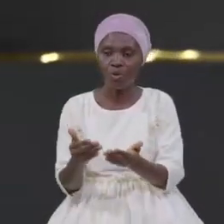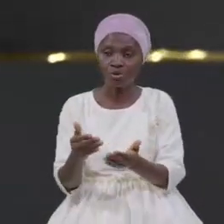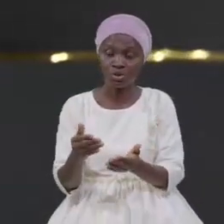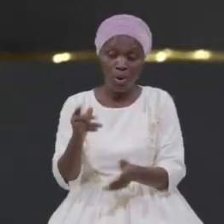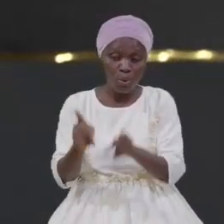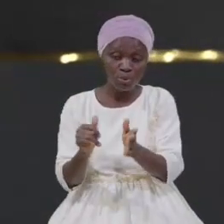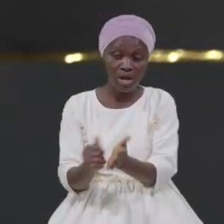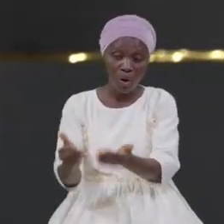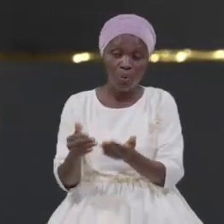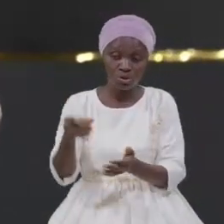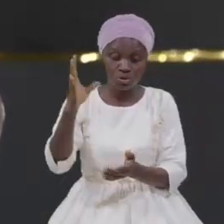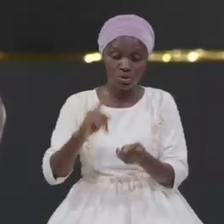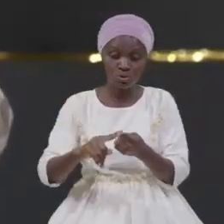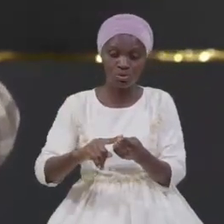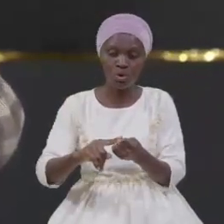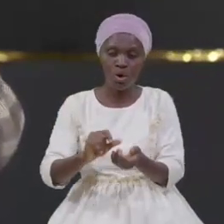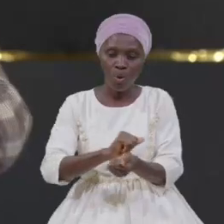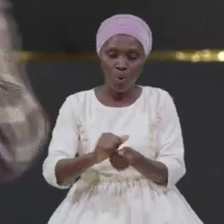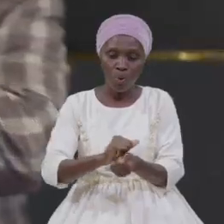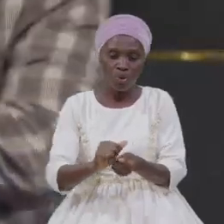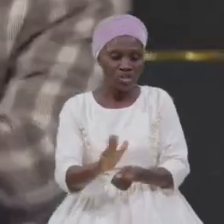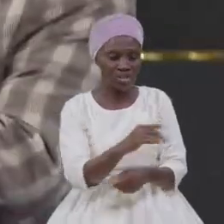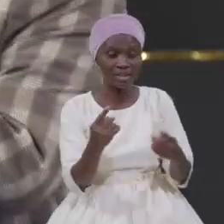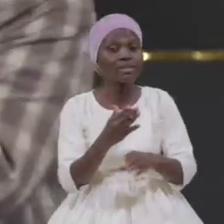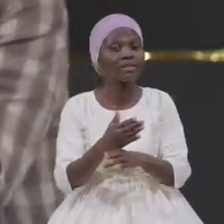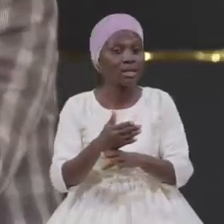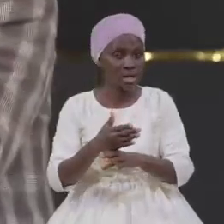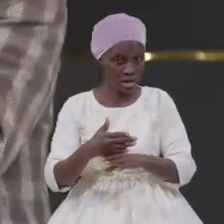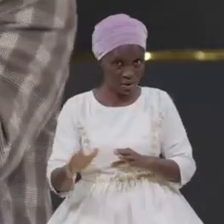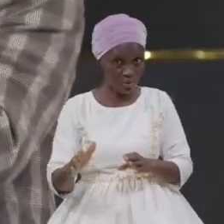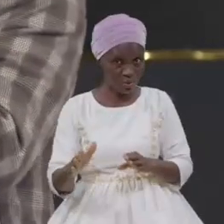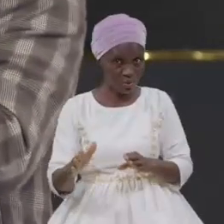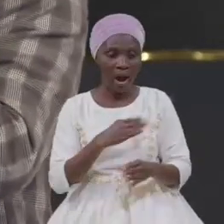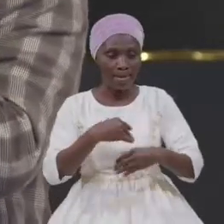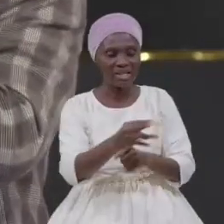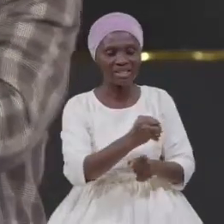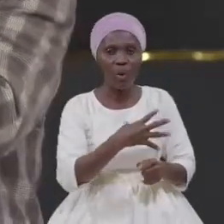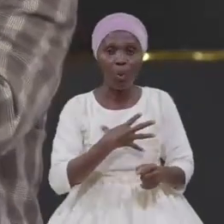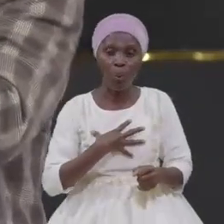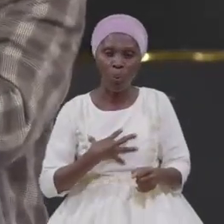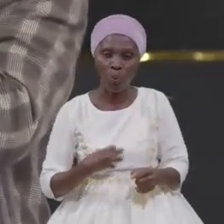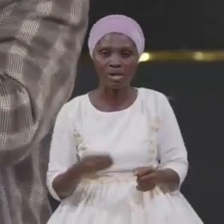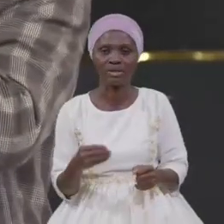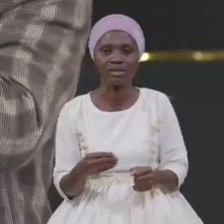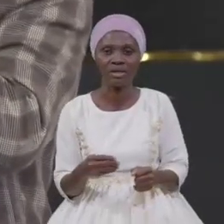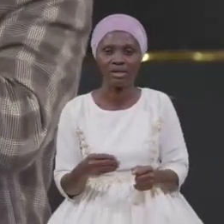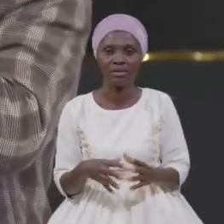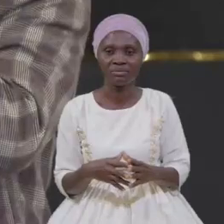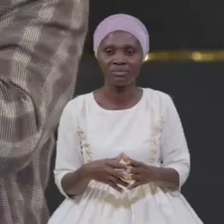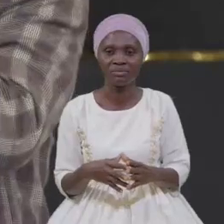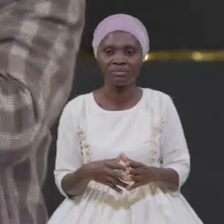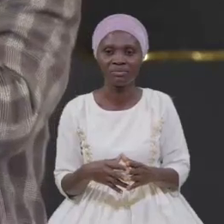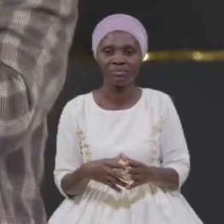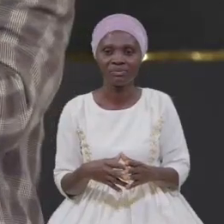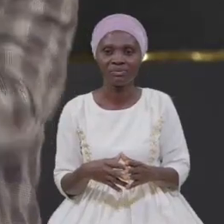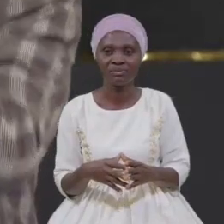them, like the Pharisees whited sepulchres. No change within,